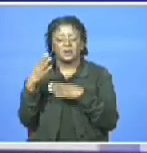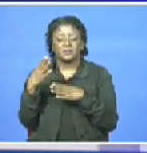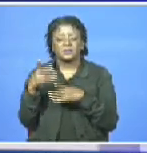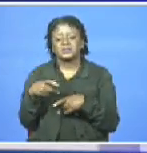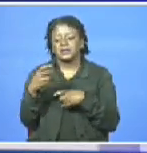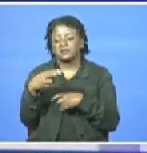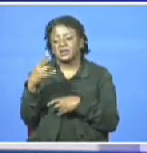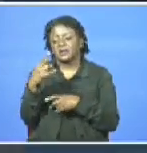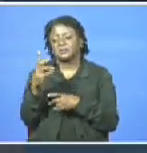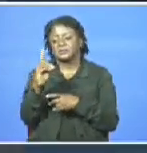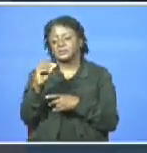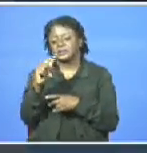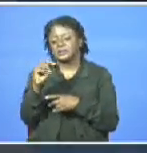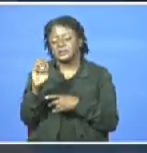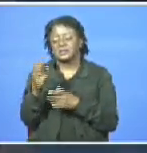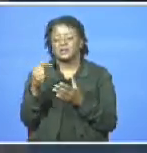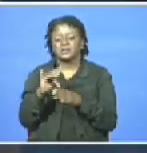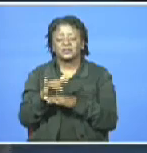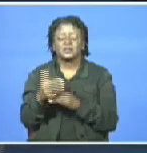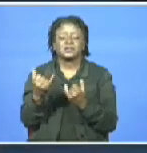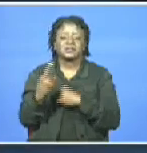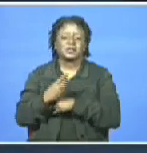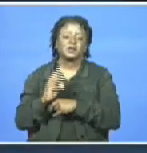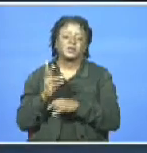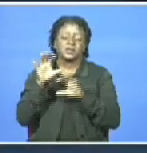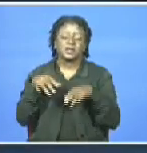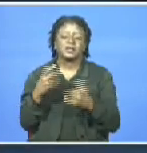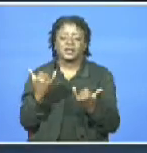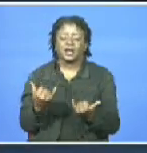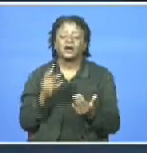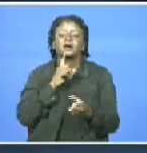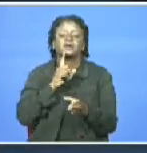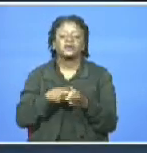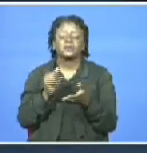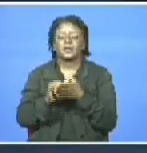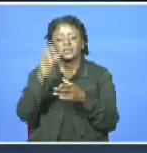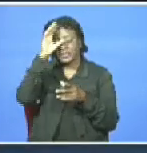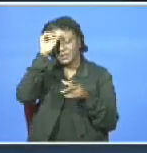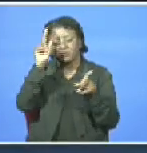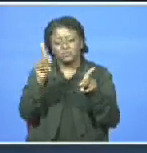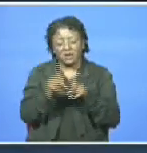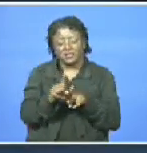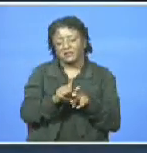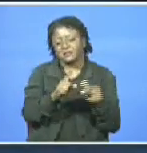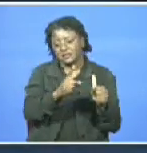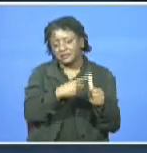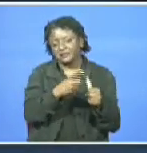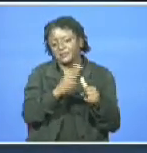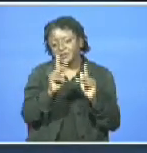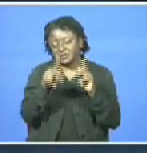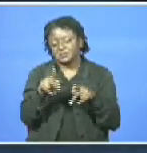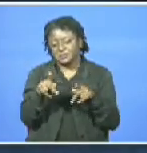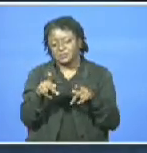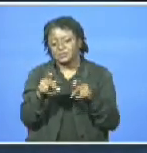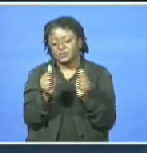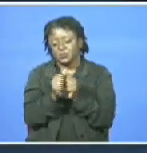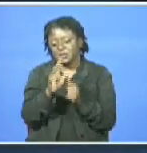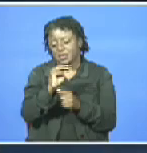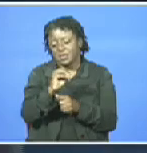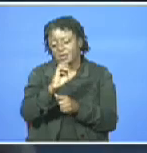today. We now can confirm that the brother of the first patient